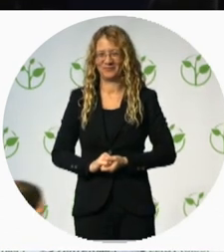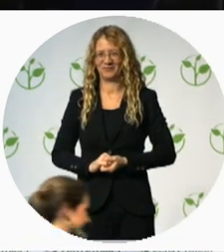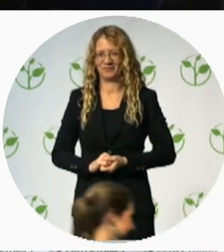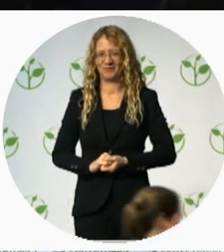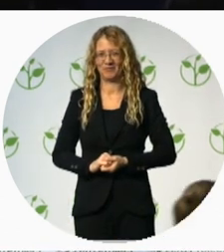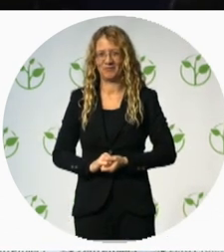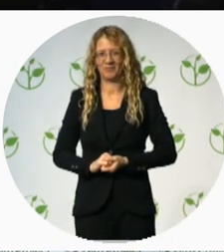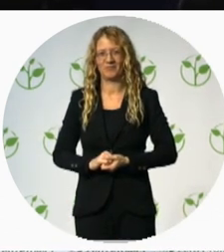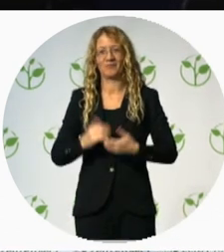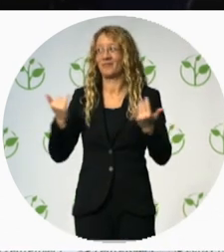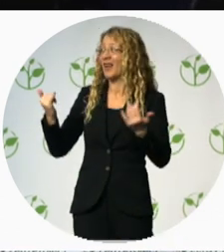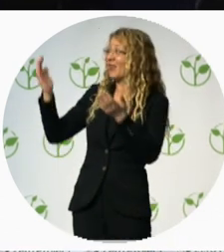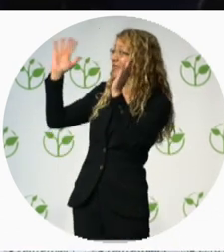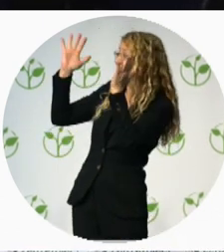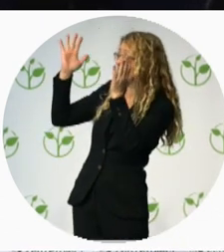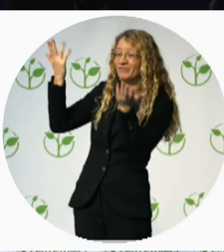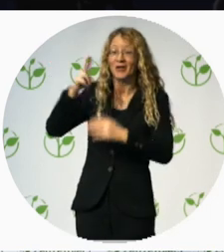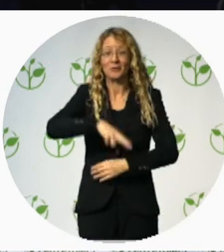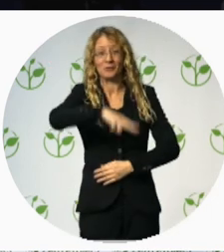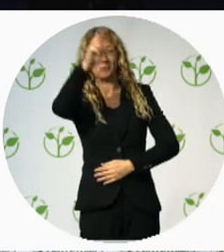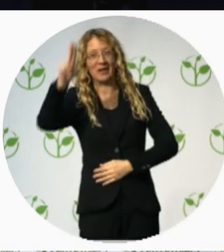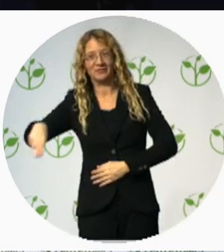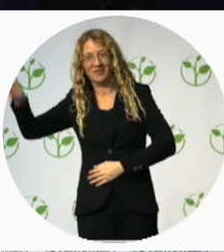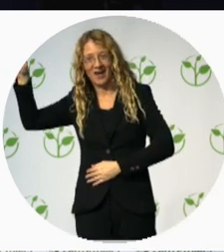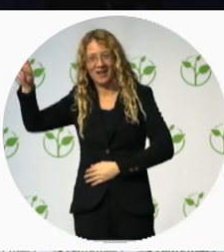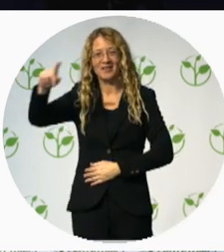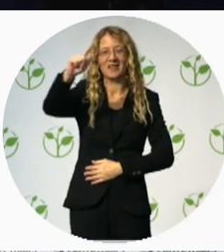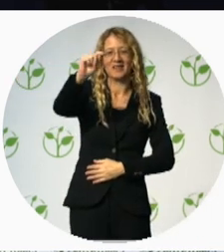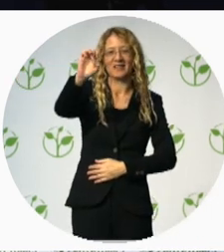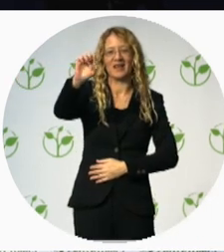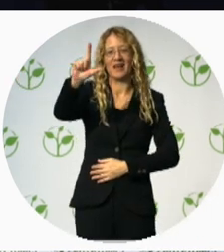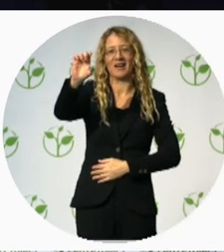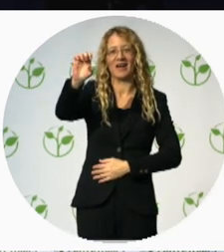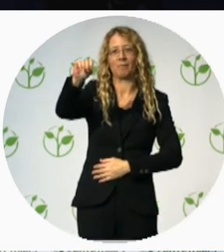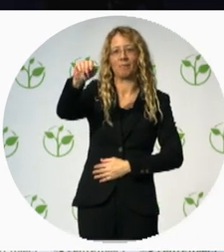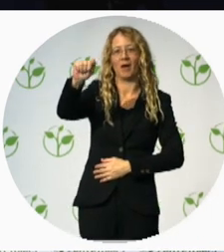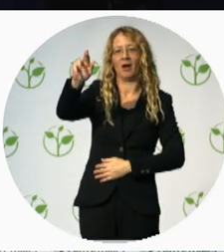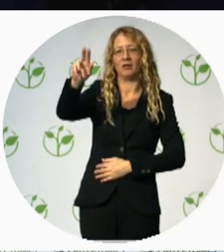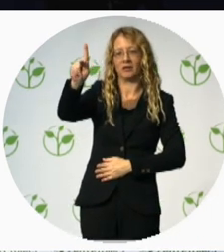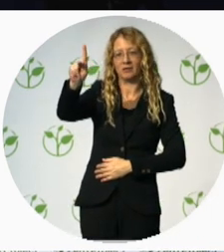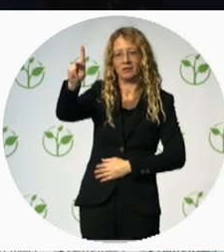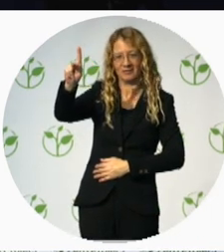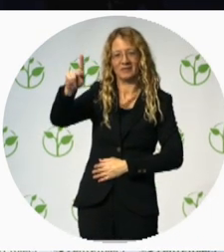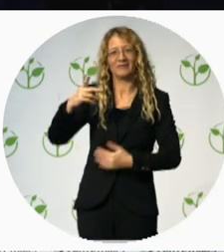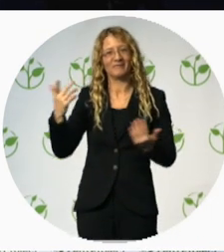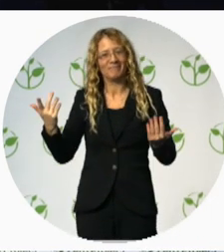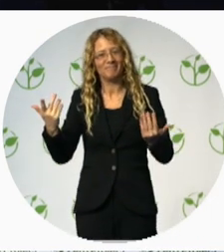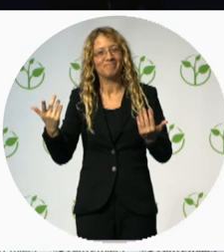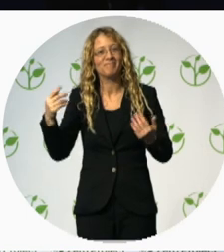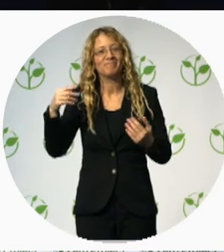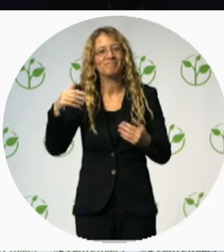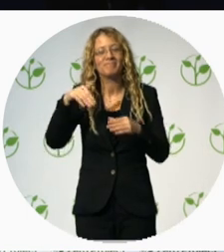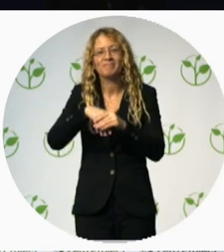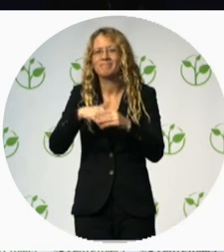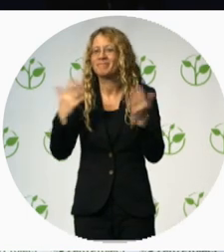Congratulations to Telemark County from Norway. Telemark's County Council, County Governor, Road Administration and Trekking